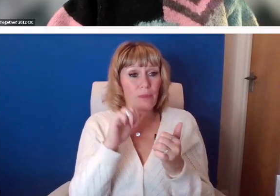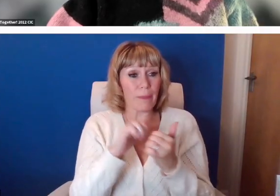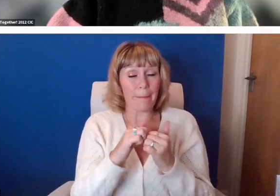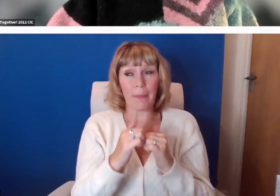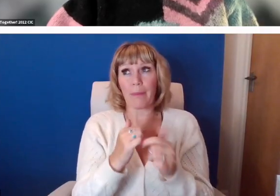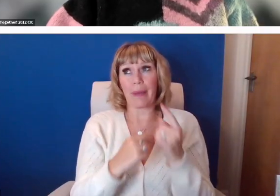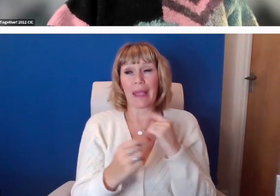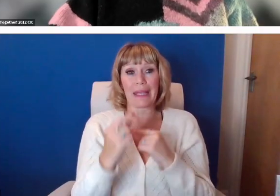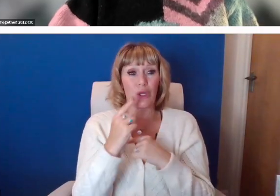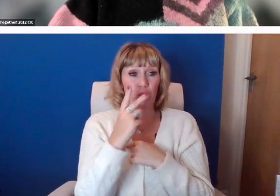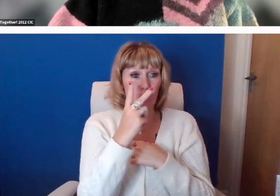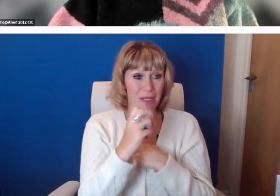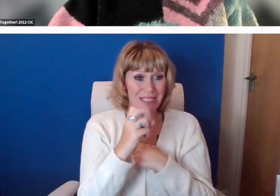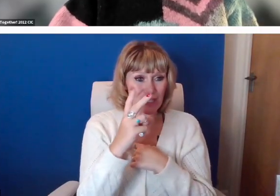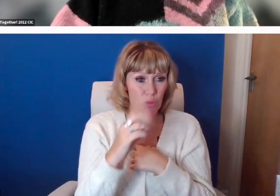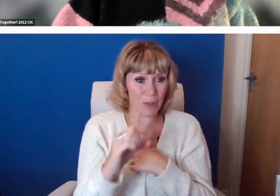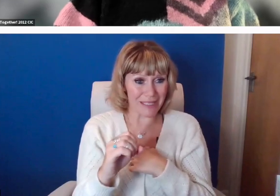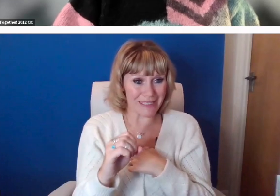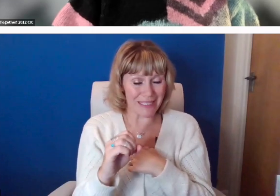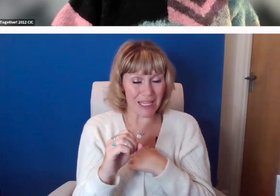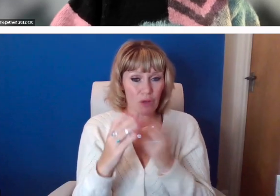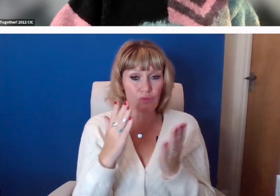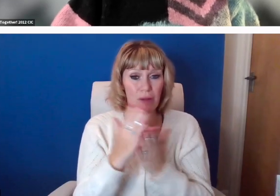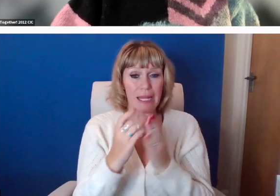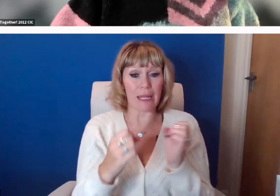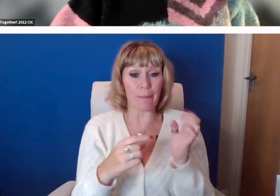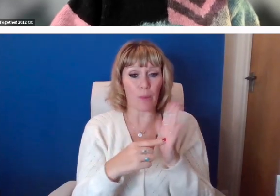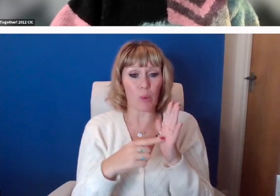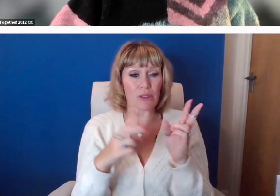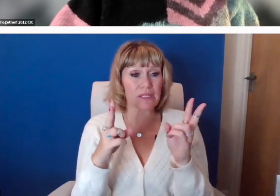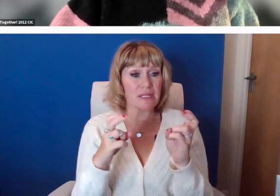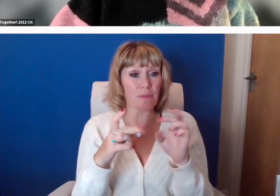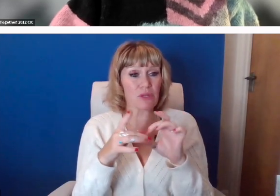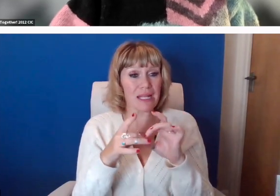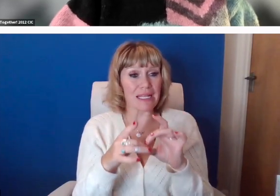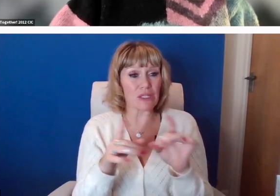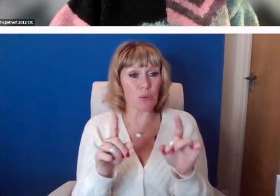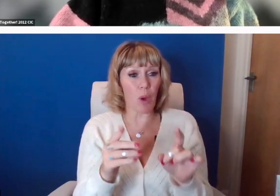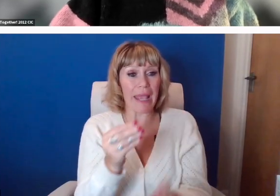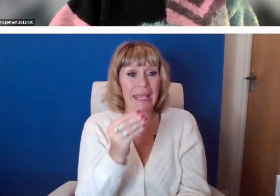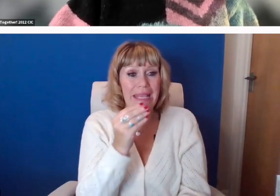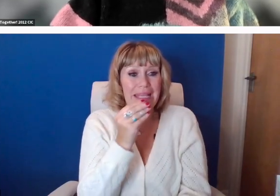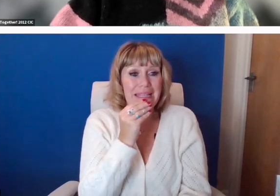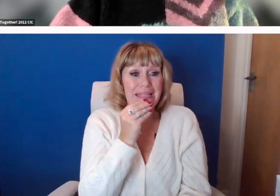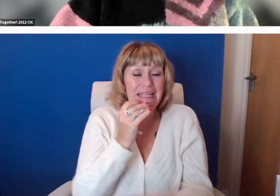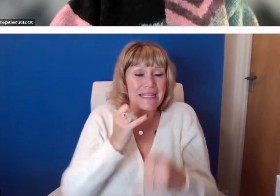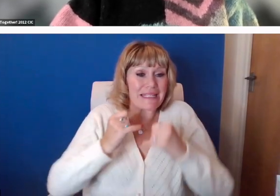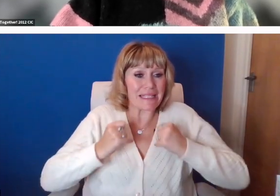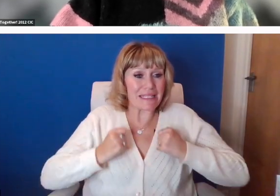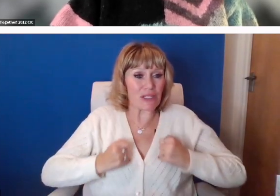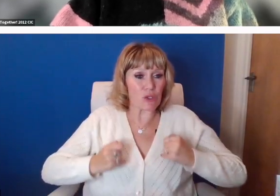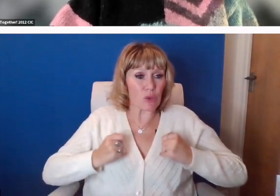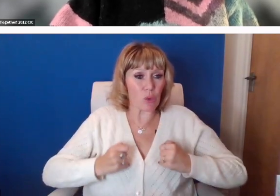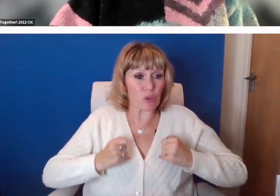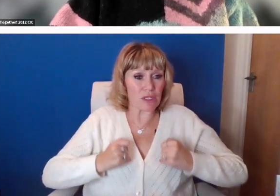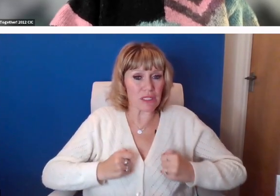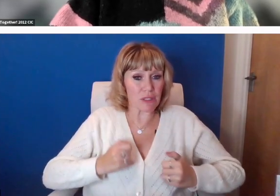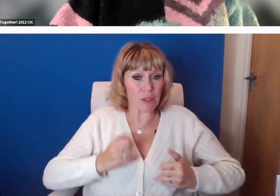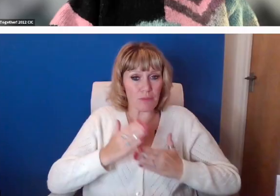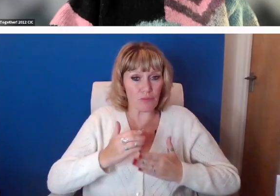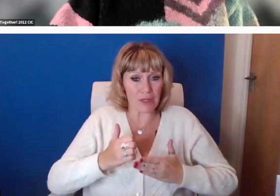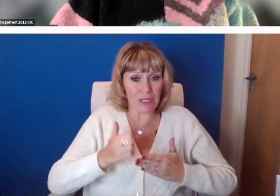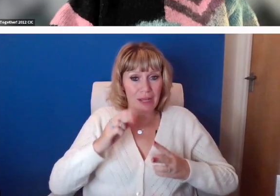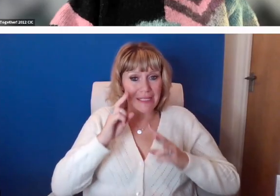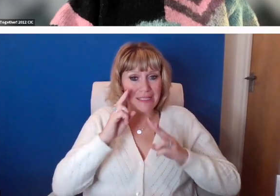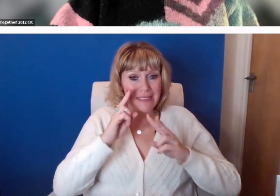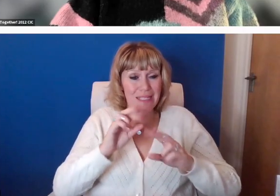2020 around the very important subject of eating disorders. So it's been great to see Ali's picture here. I